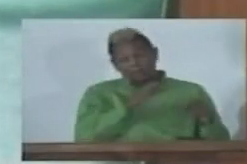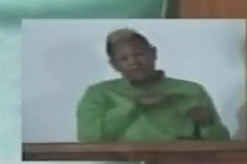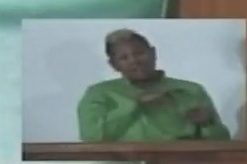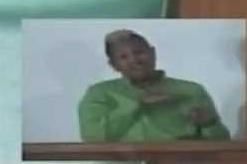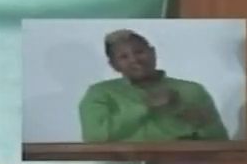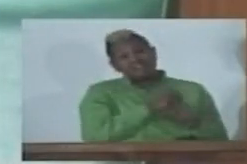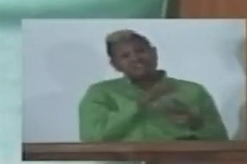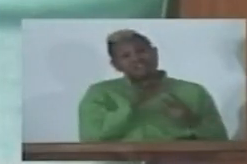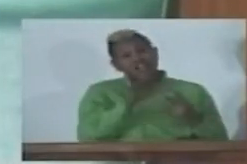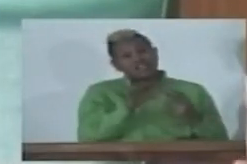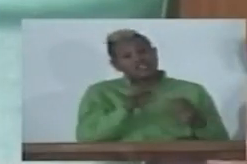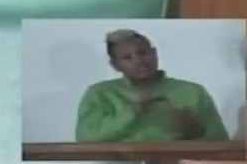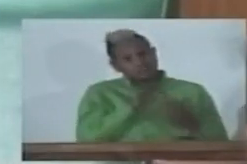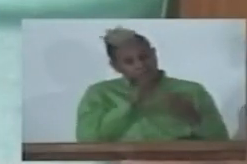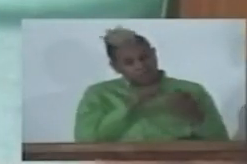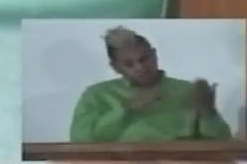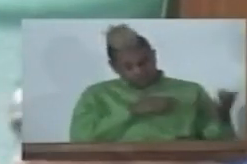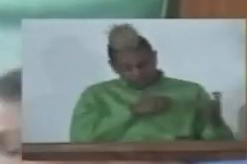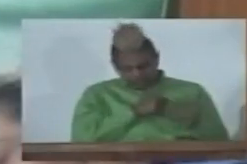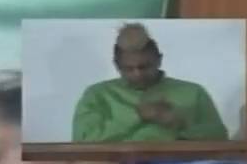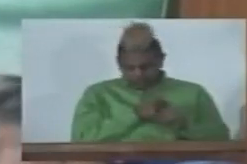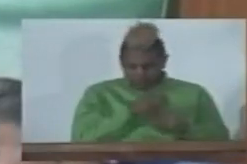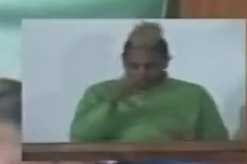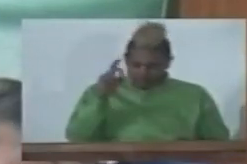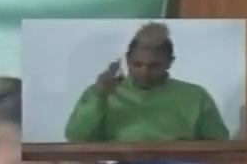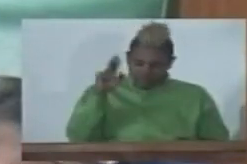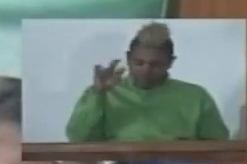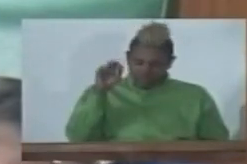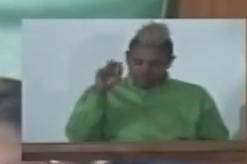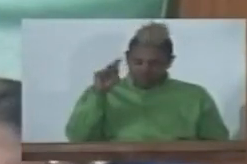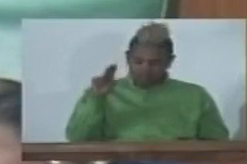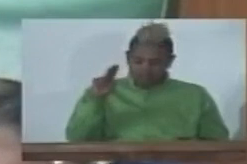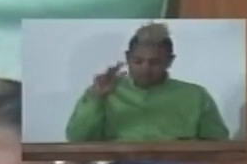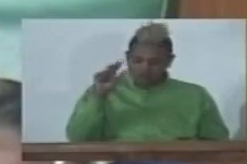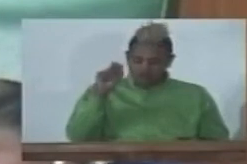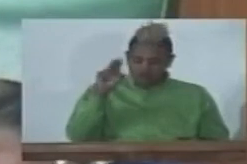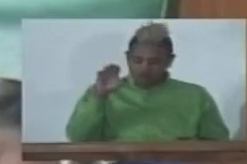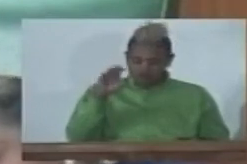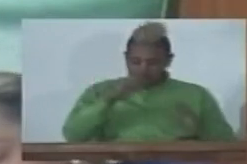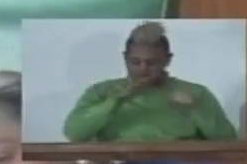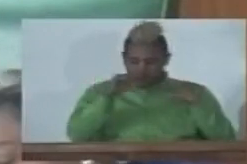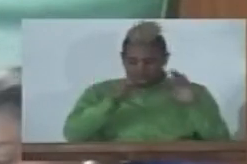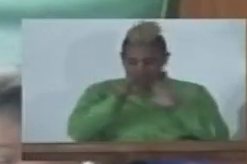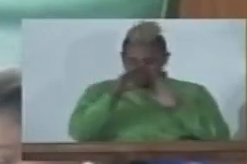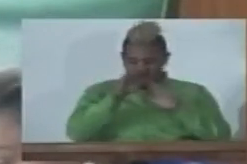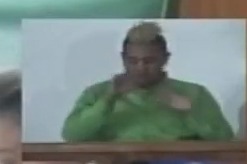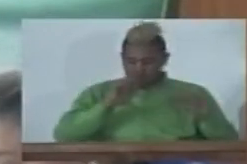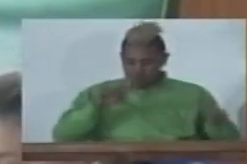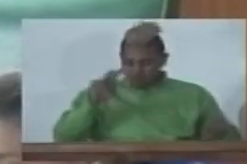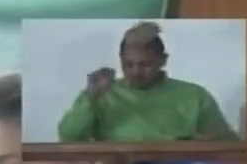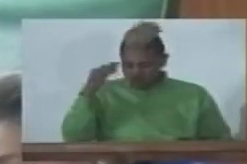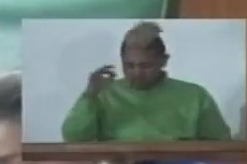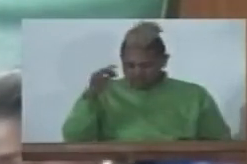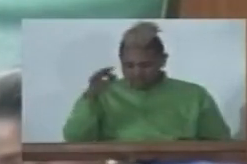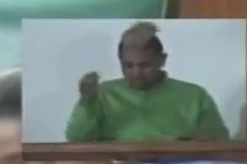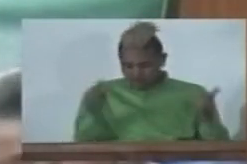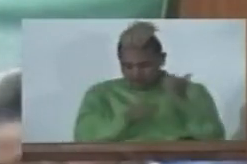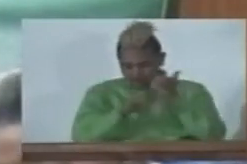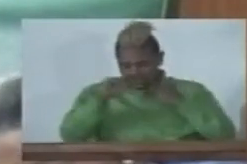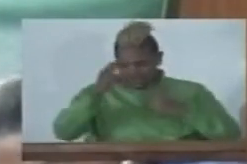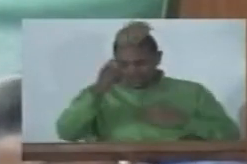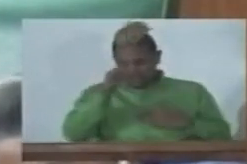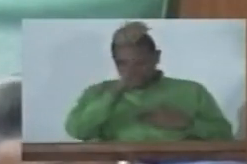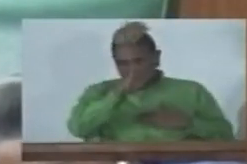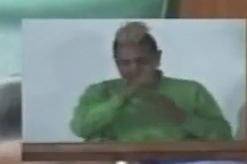Special Selection, Darliston Grove Housing Development Order 2019, under the National Housing